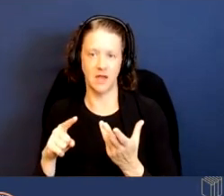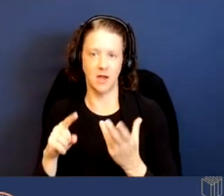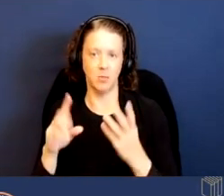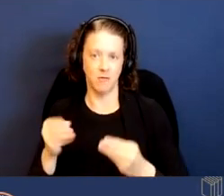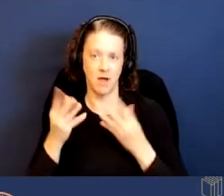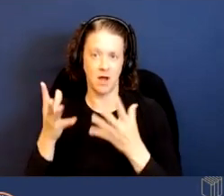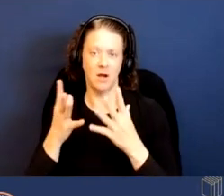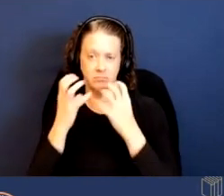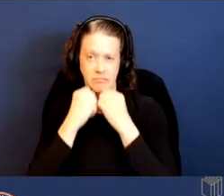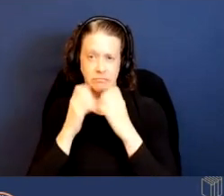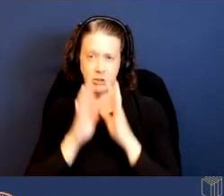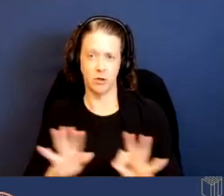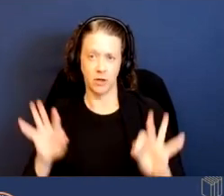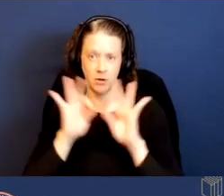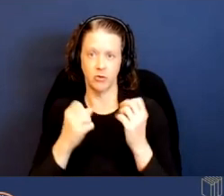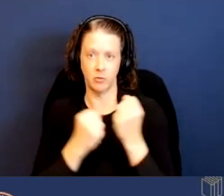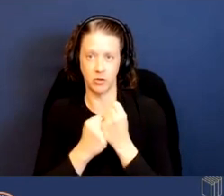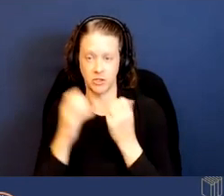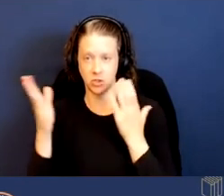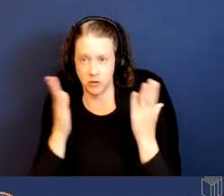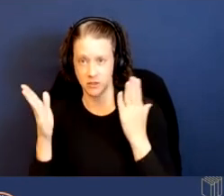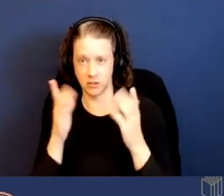and services to our,